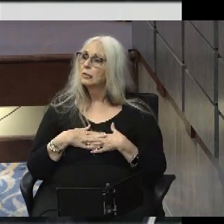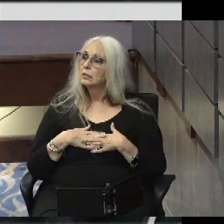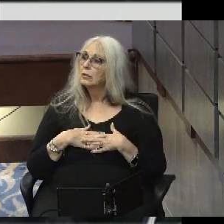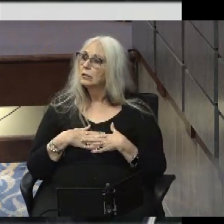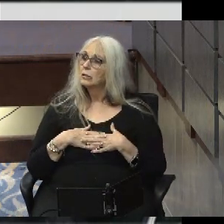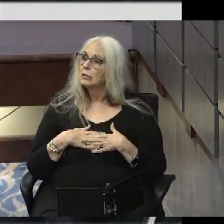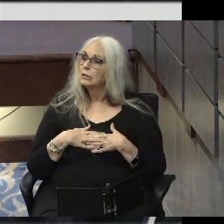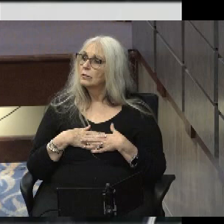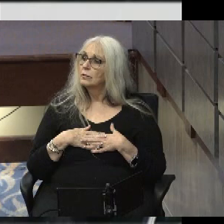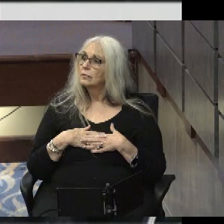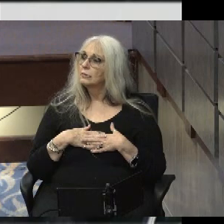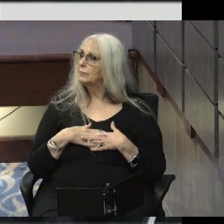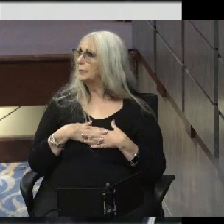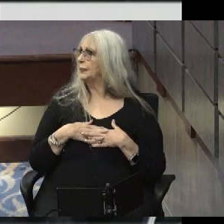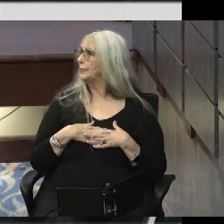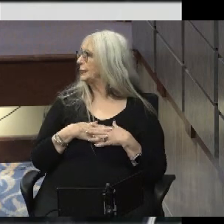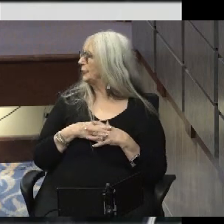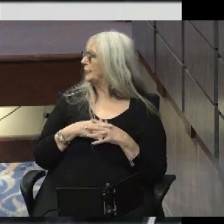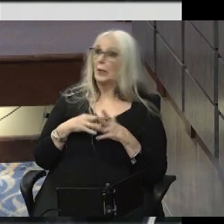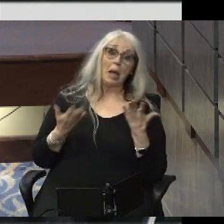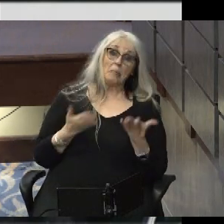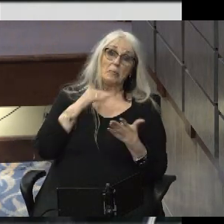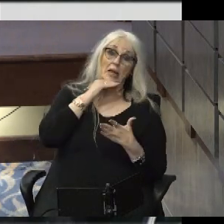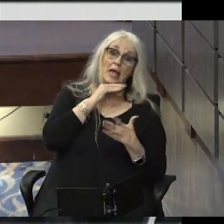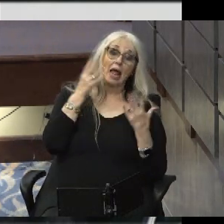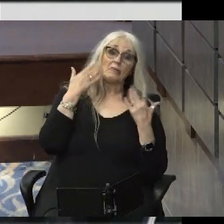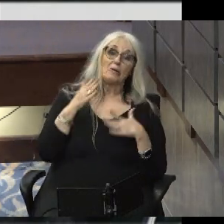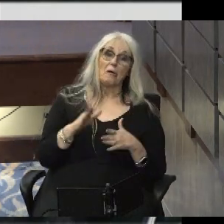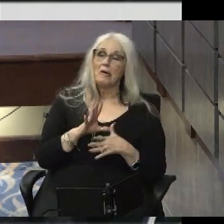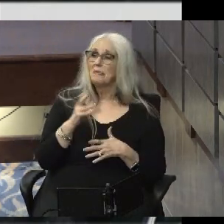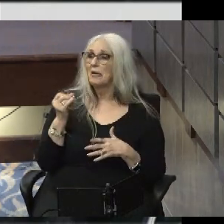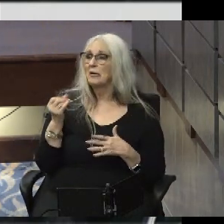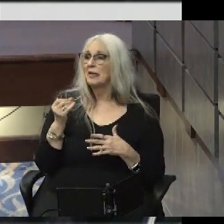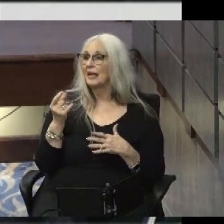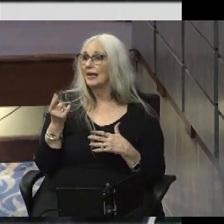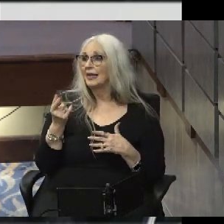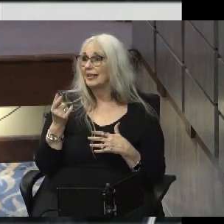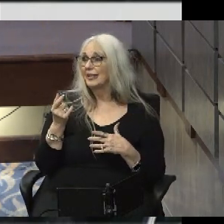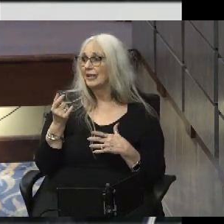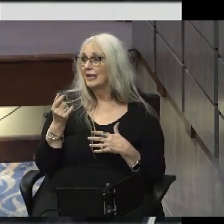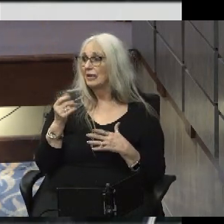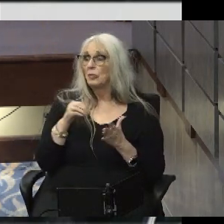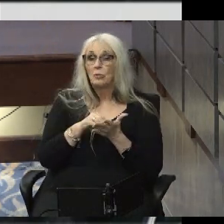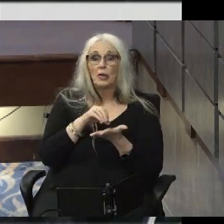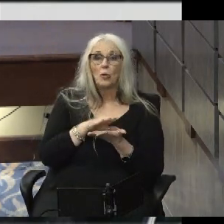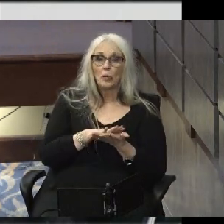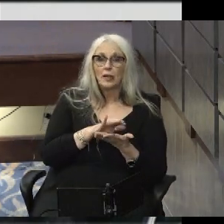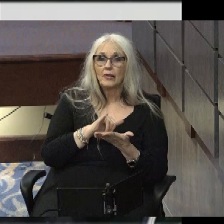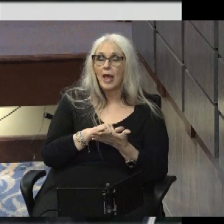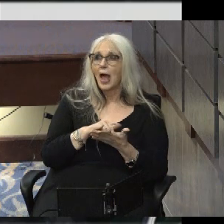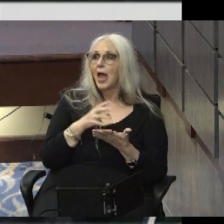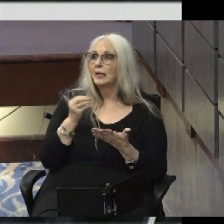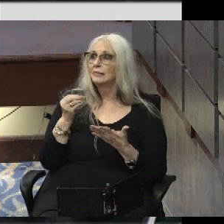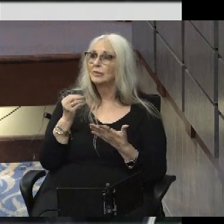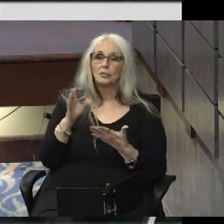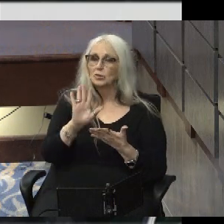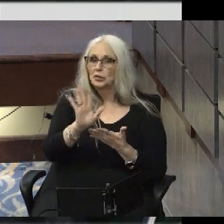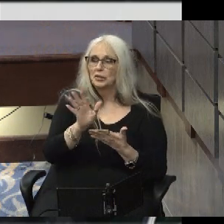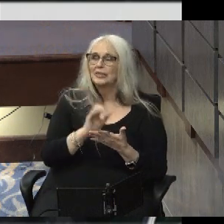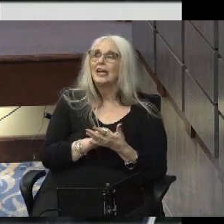I don't think so. I'm obviously being quoted on that by being recorded, but don't quote me on